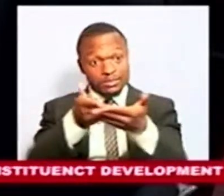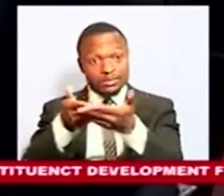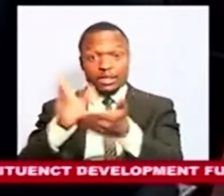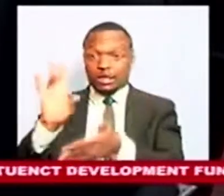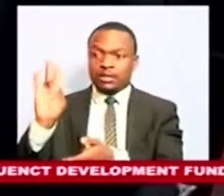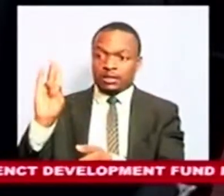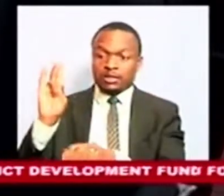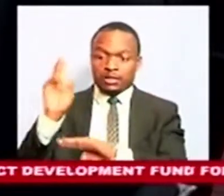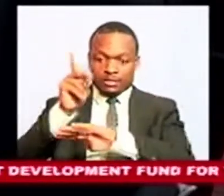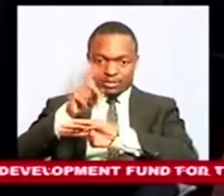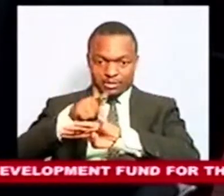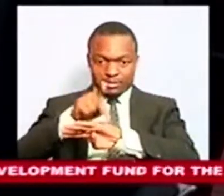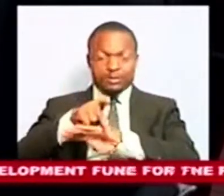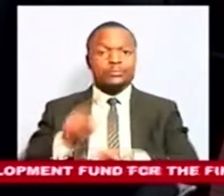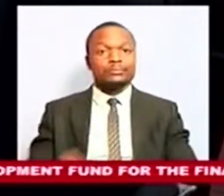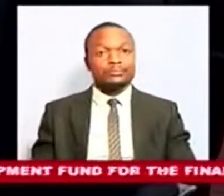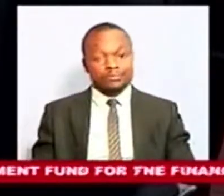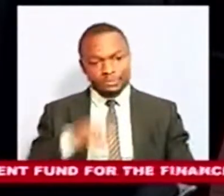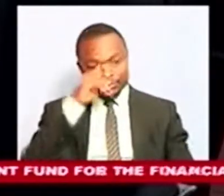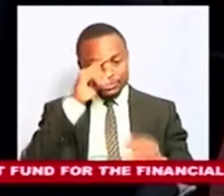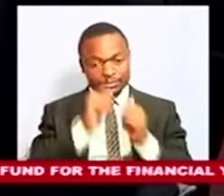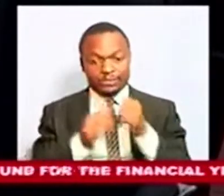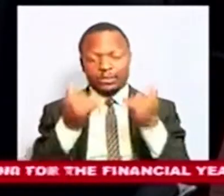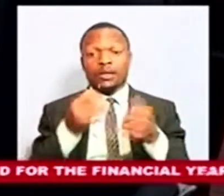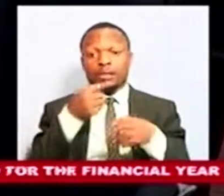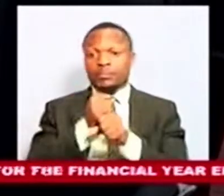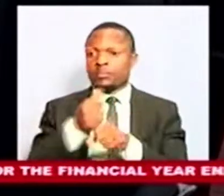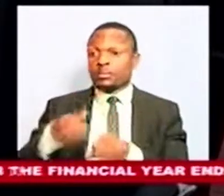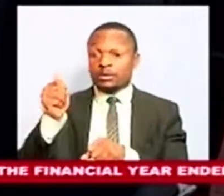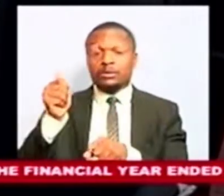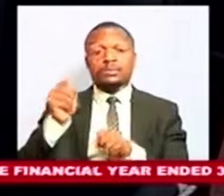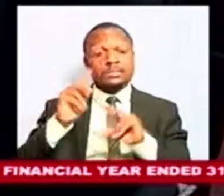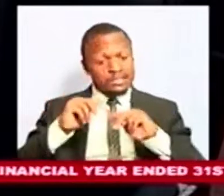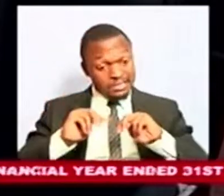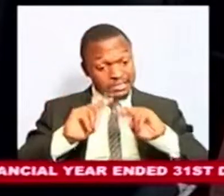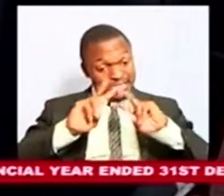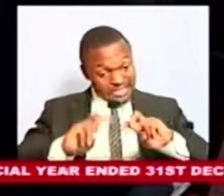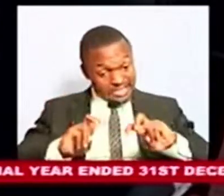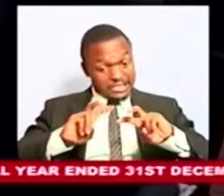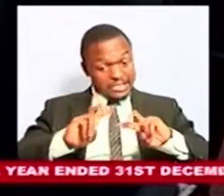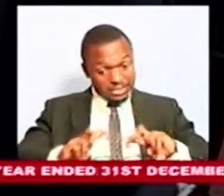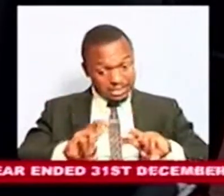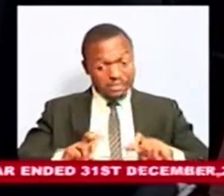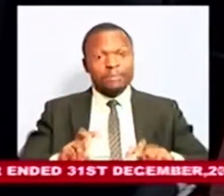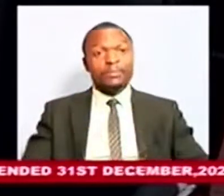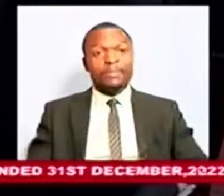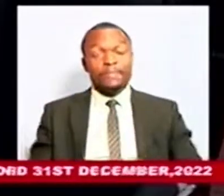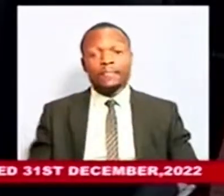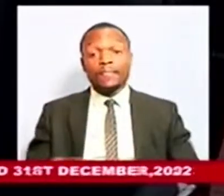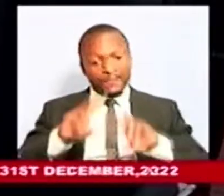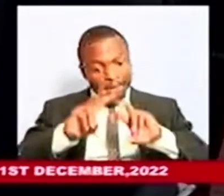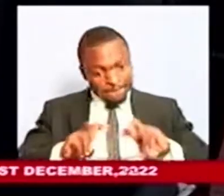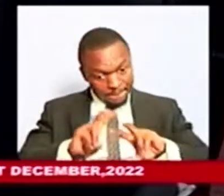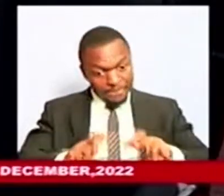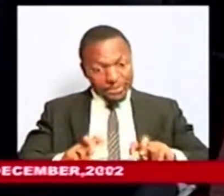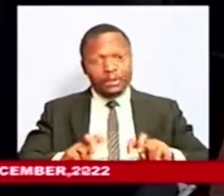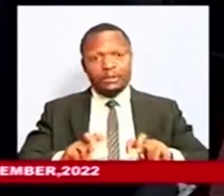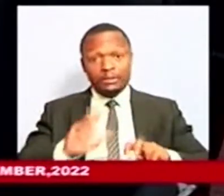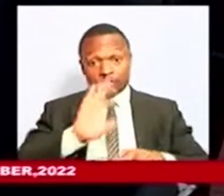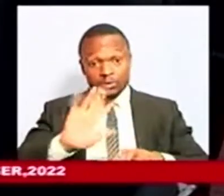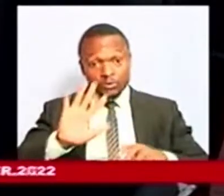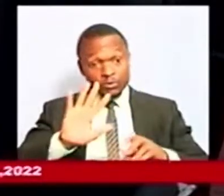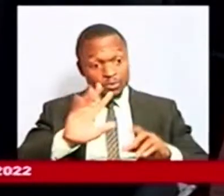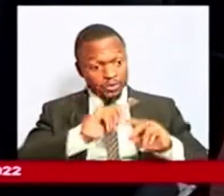17 projects? Because now you made me to attempt to check. Yeah, we are winding down. You made me to attempt to check from your